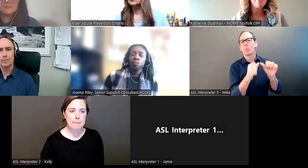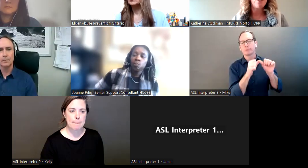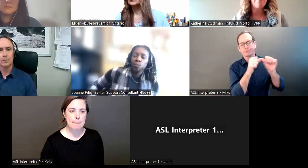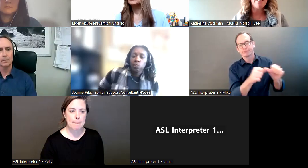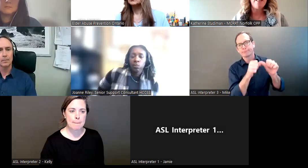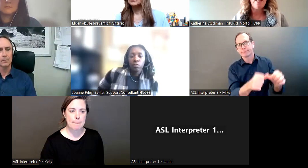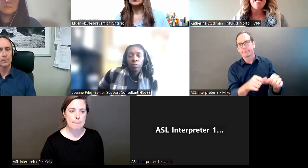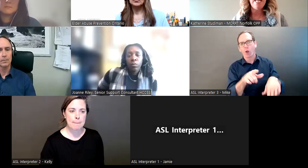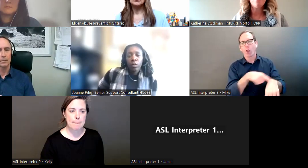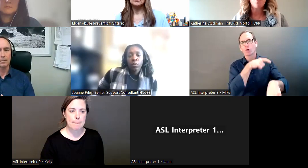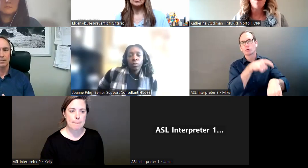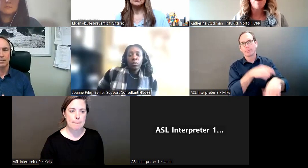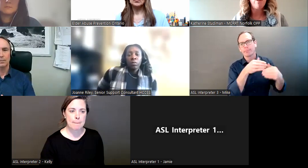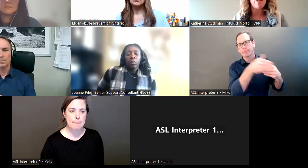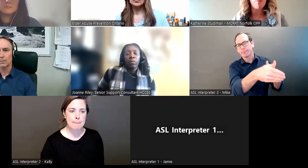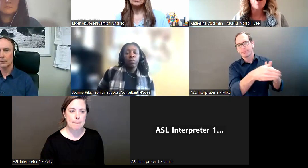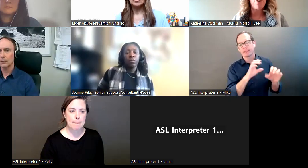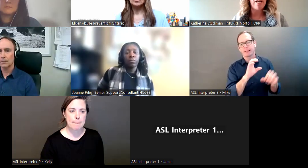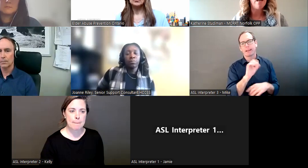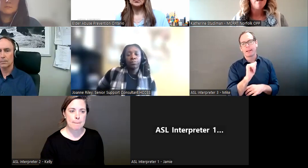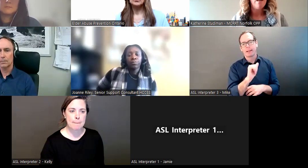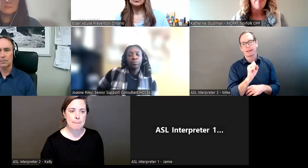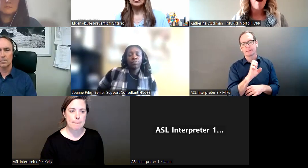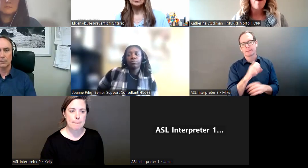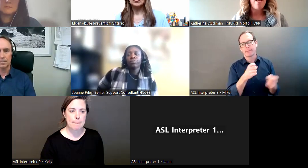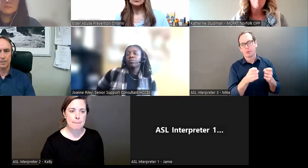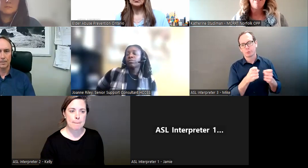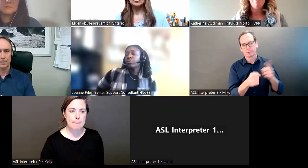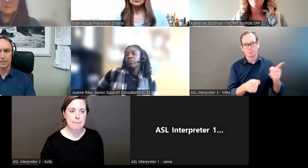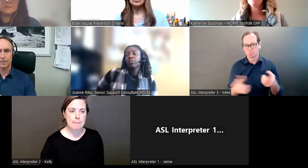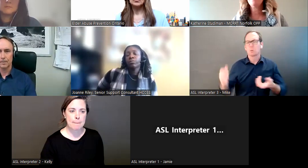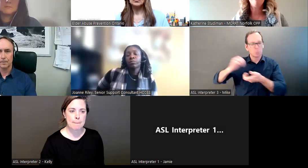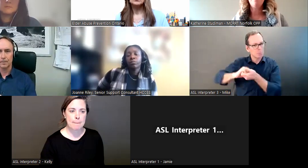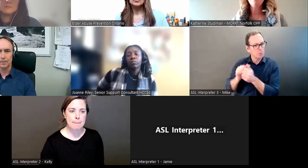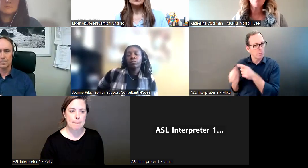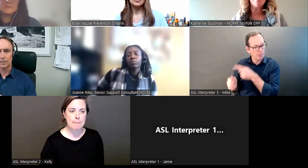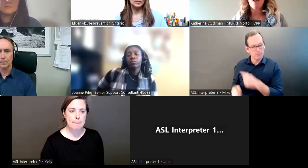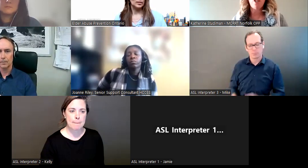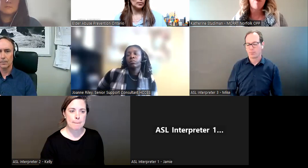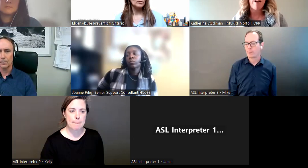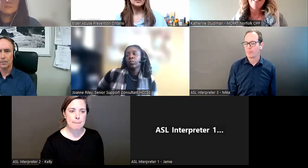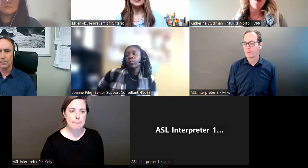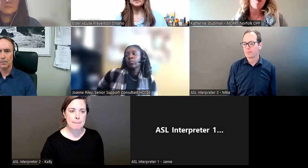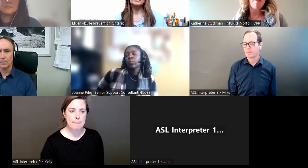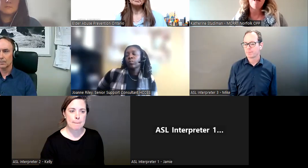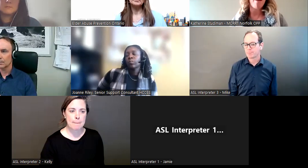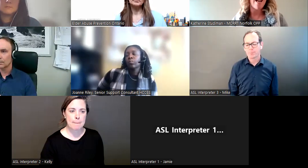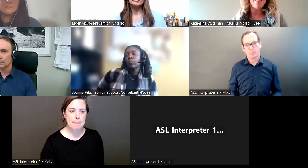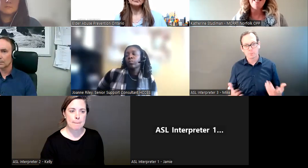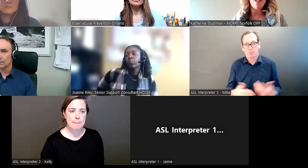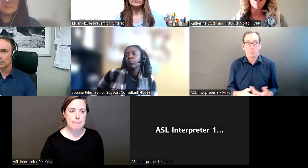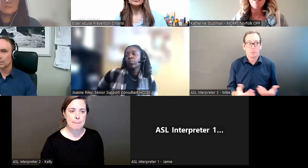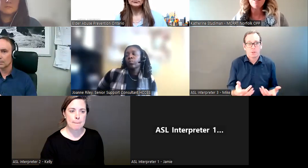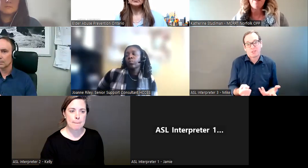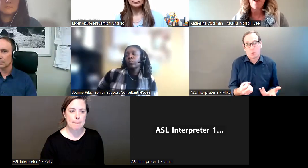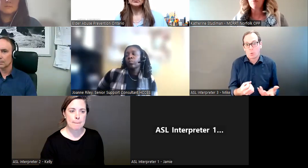connected to the services that they need. So we do lots of partnering that way. But yes, if it's just a question, right? So if anybody has